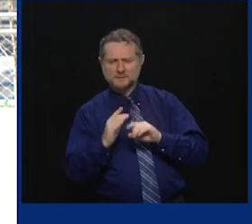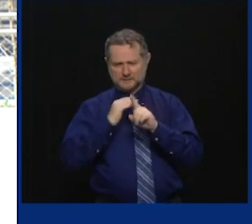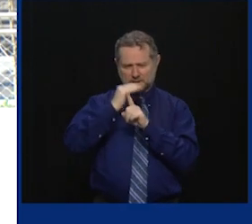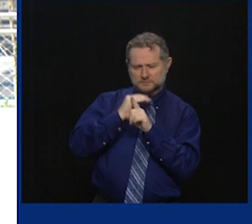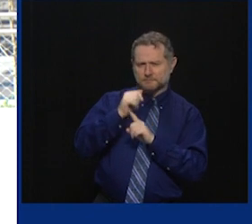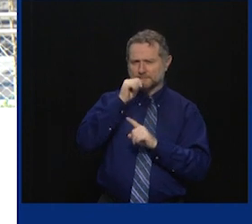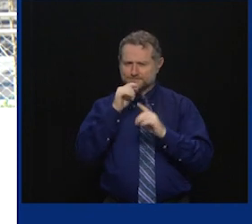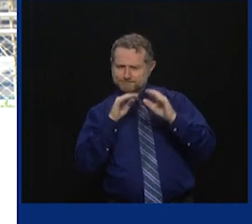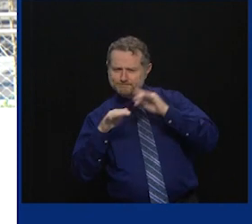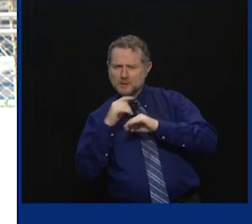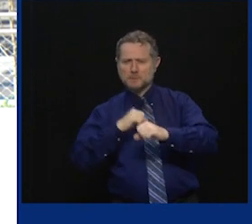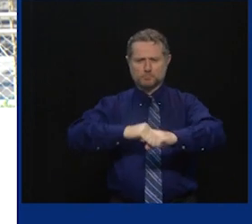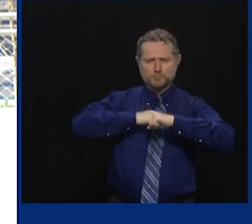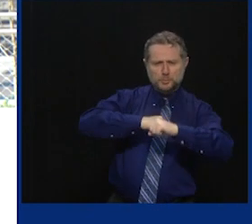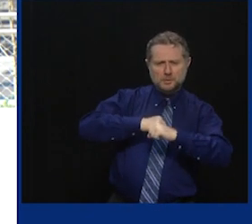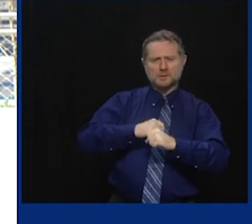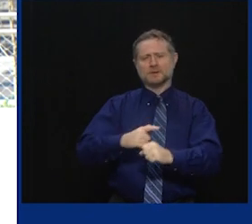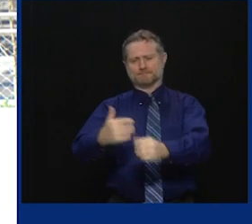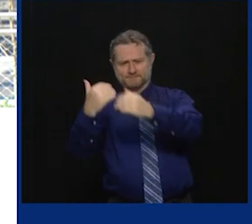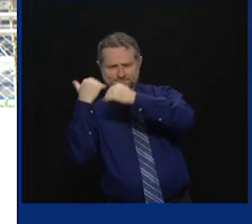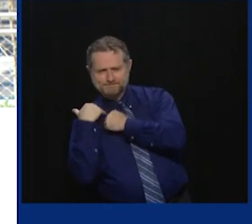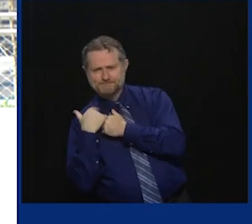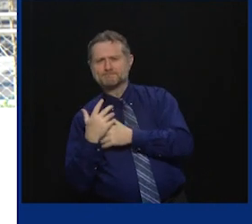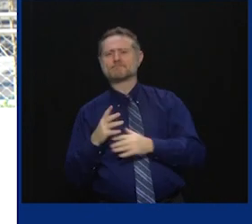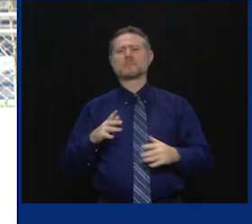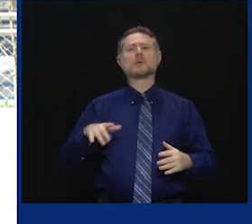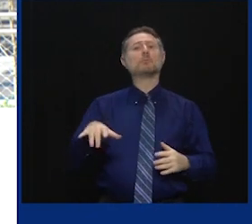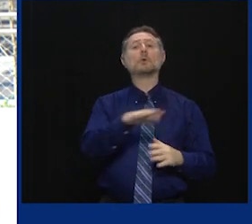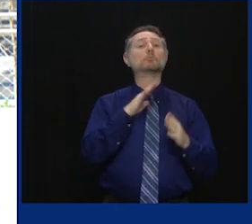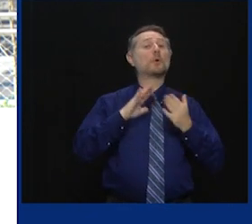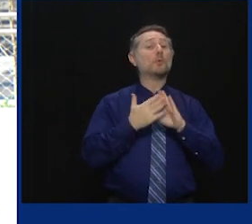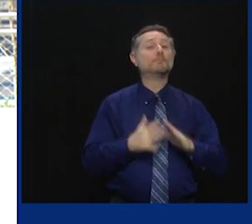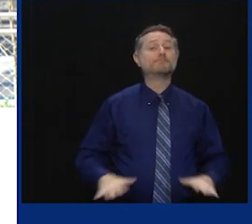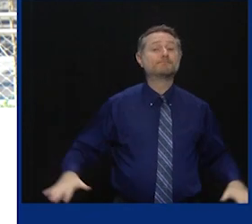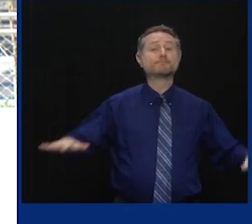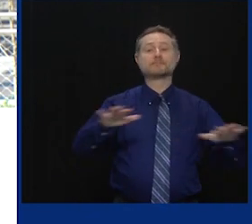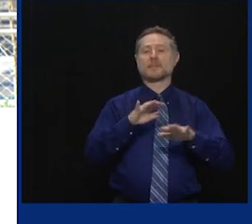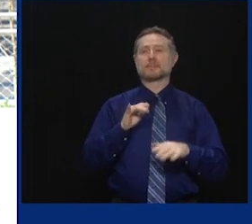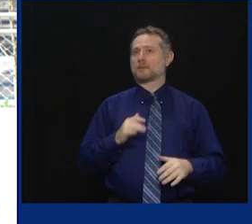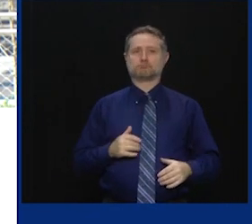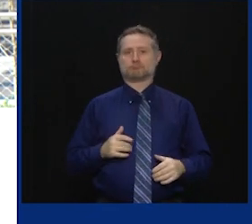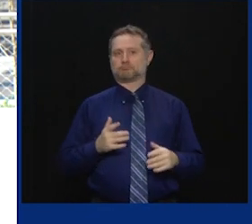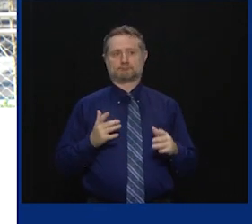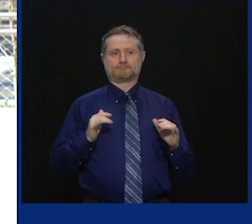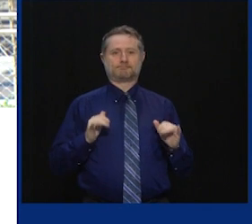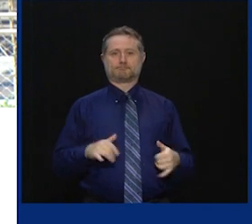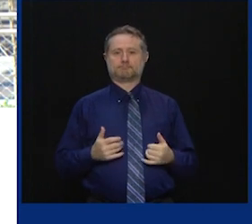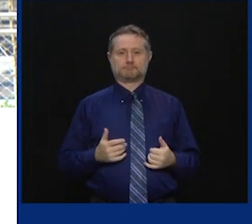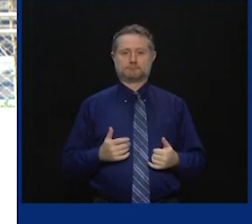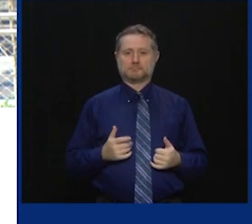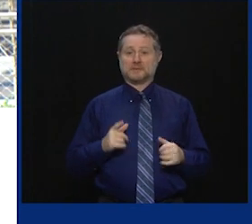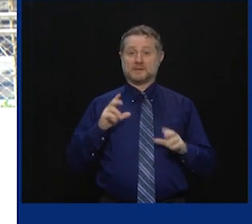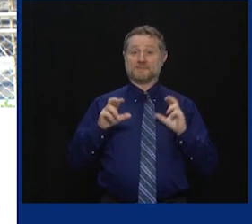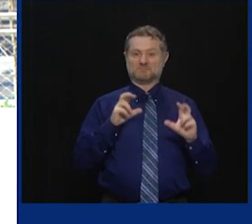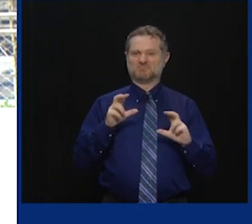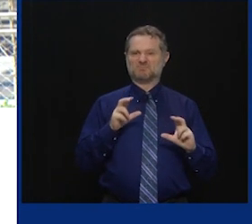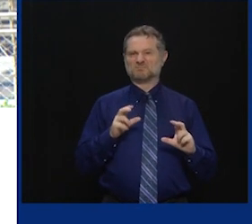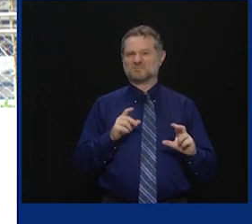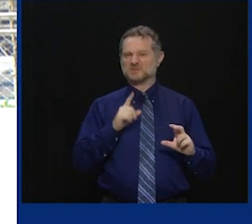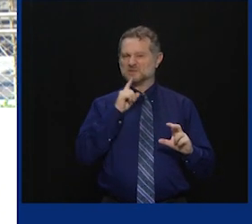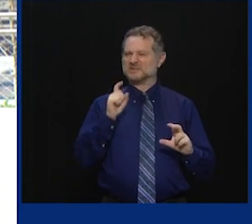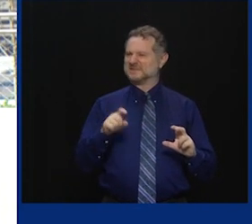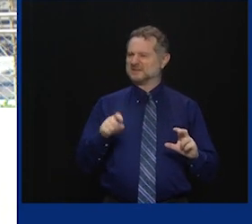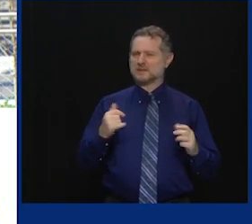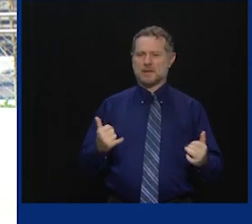overburdened communities from pollution, investments that could not have been or never be more urgent. Unfortunately,